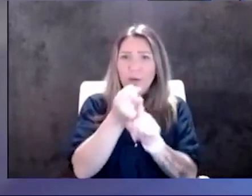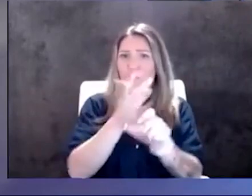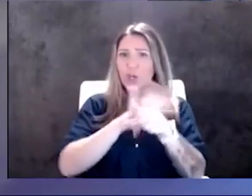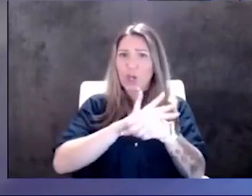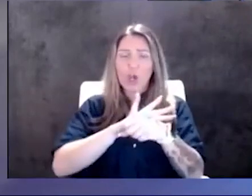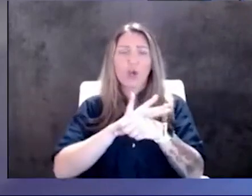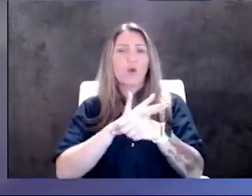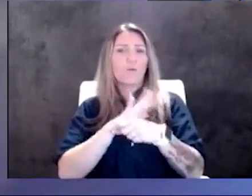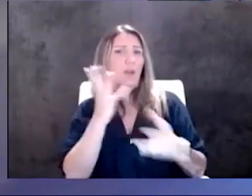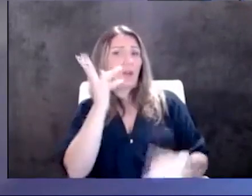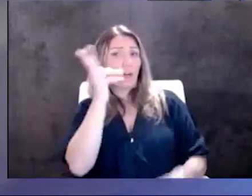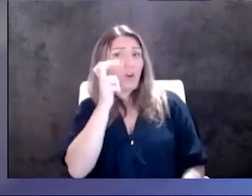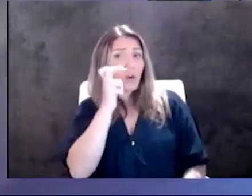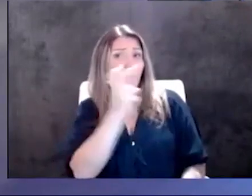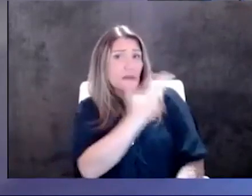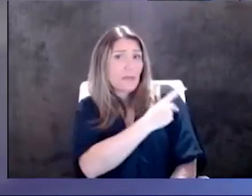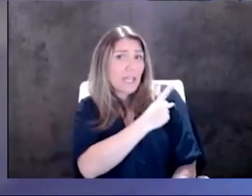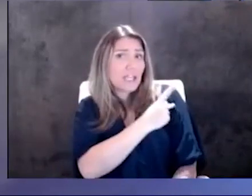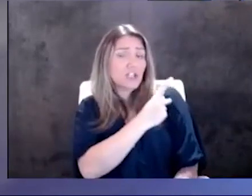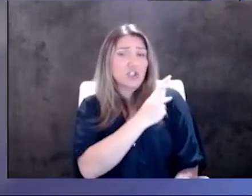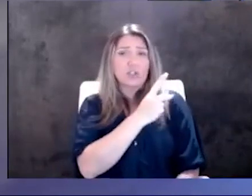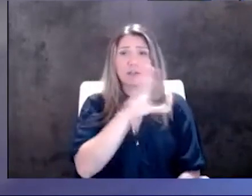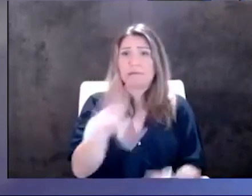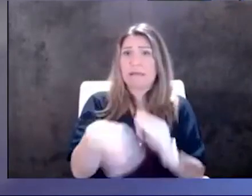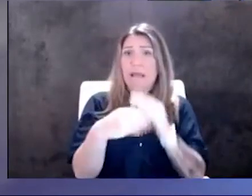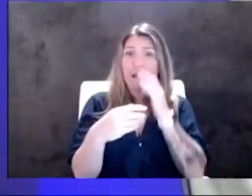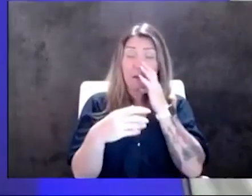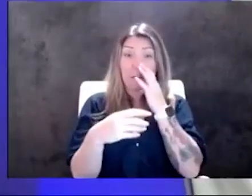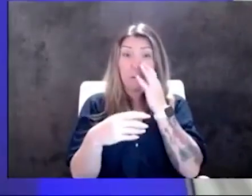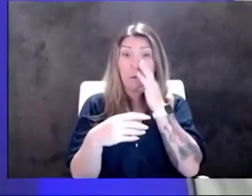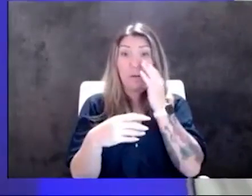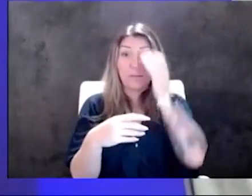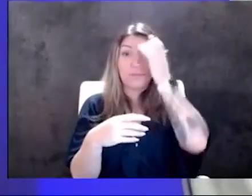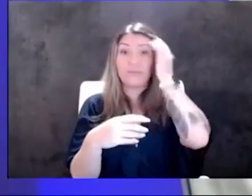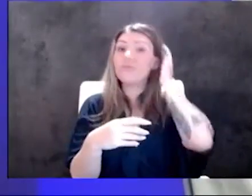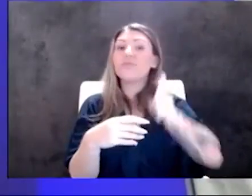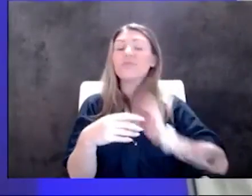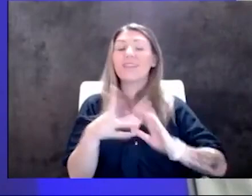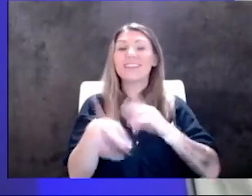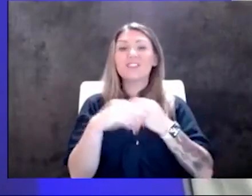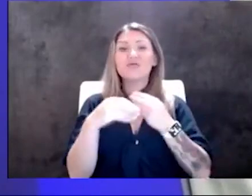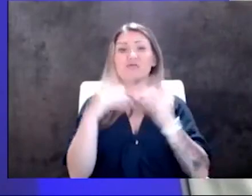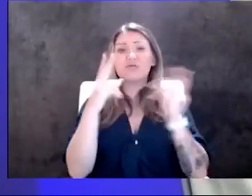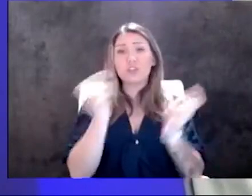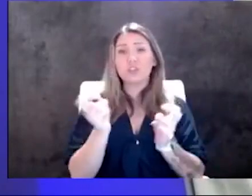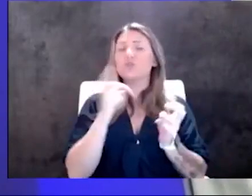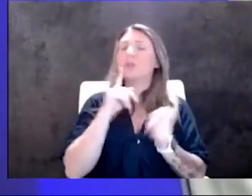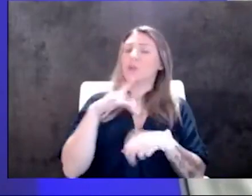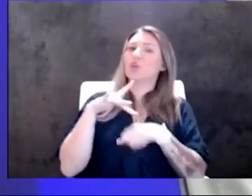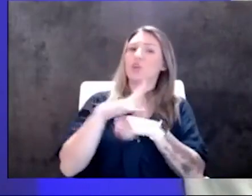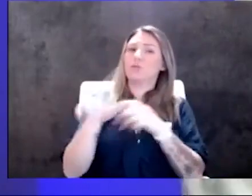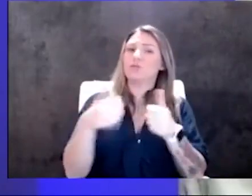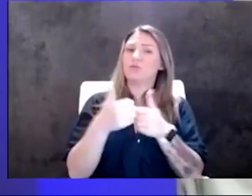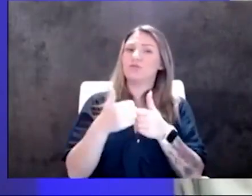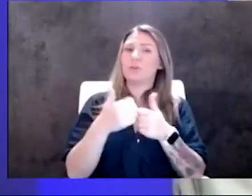just added a whole other layer to it. Yeah, I mean, I think early on it was a challenge, at the throes of the pandemic when the clinics were